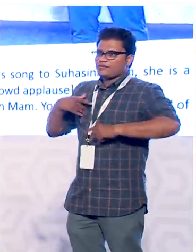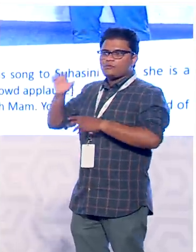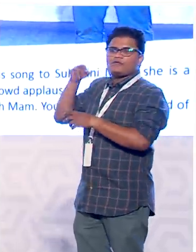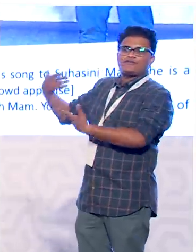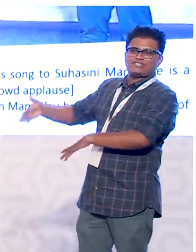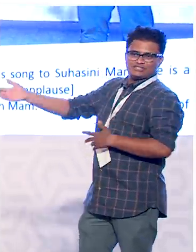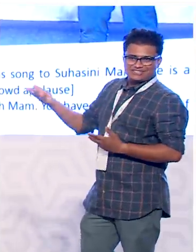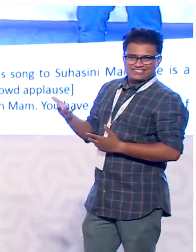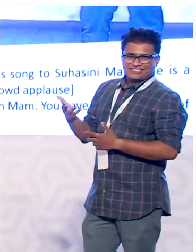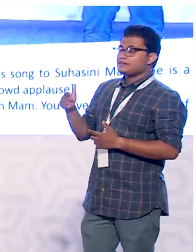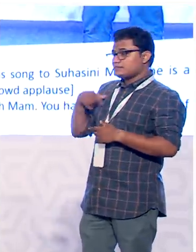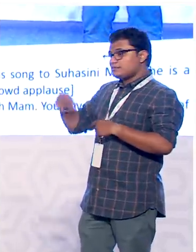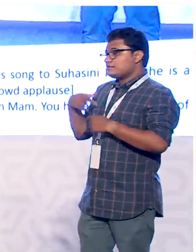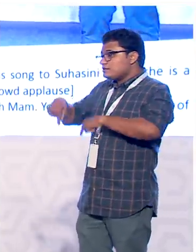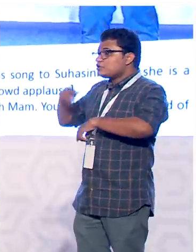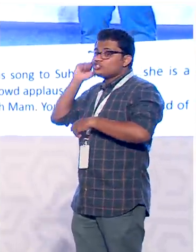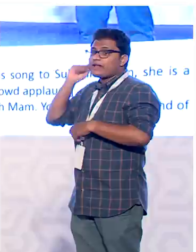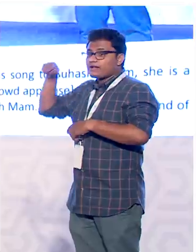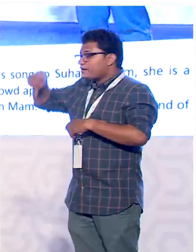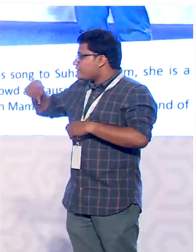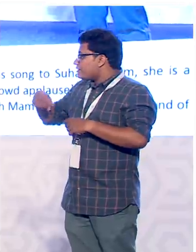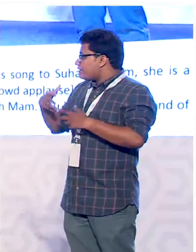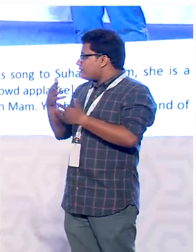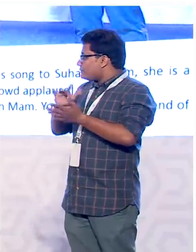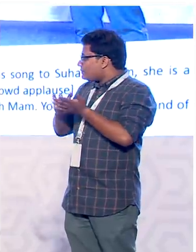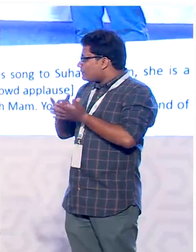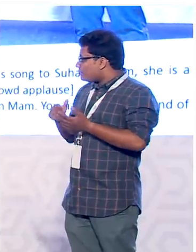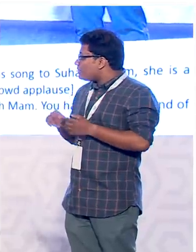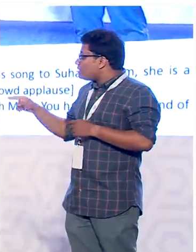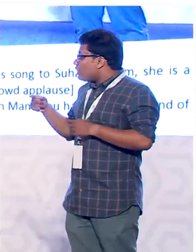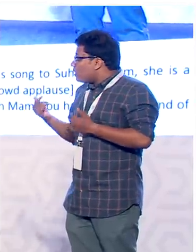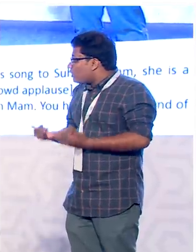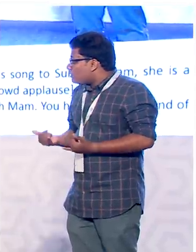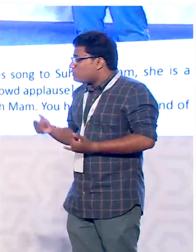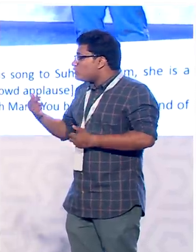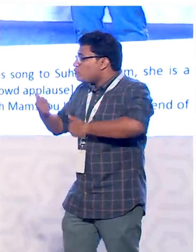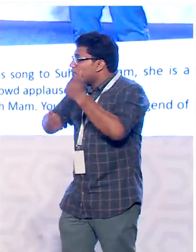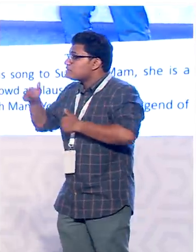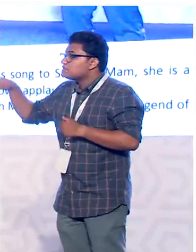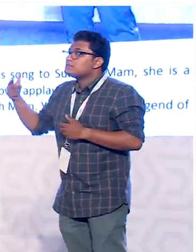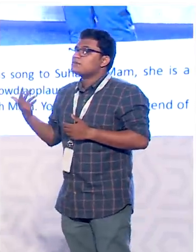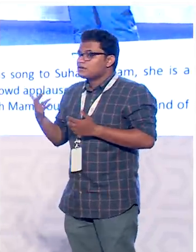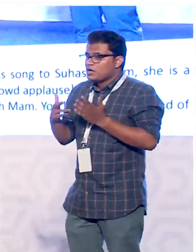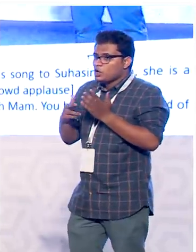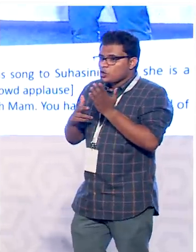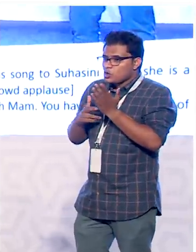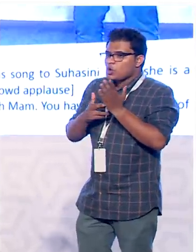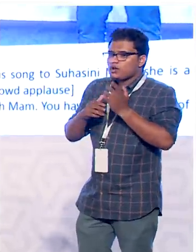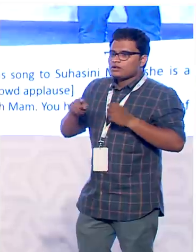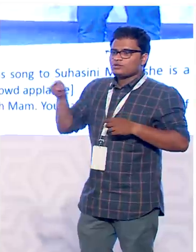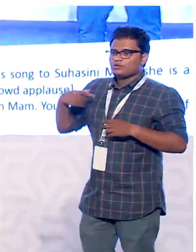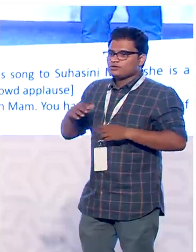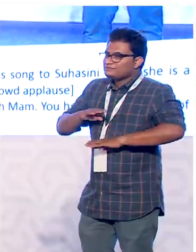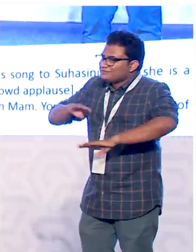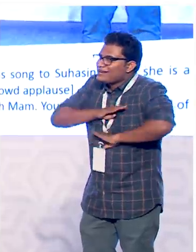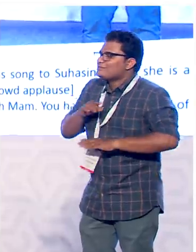of your Madras talkies. Yes. Yeah. So which is the role which is most satisfying